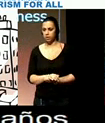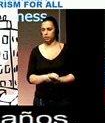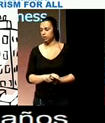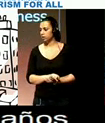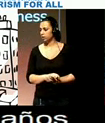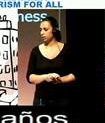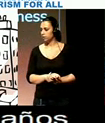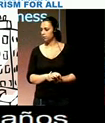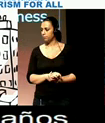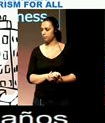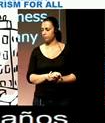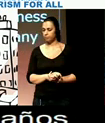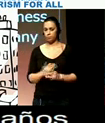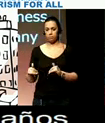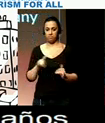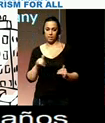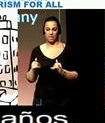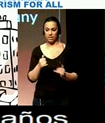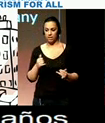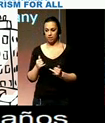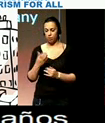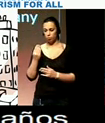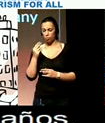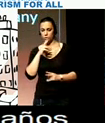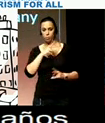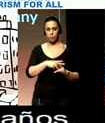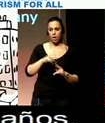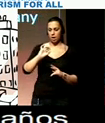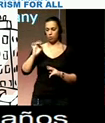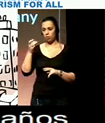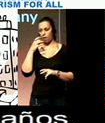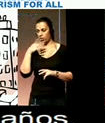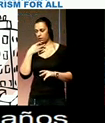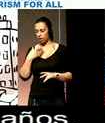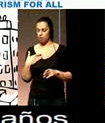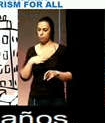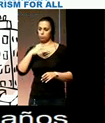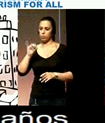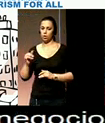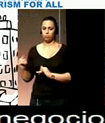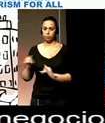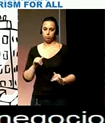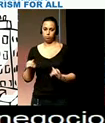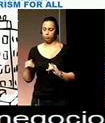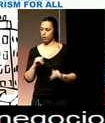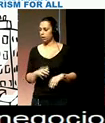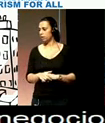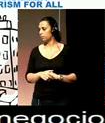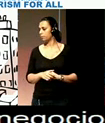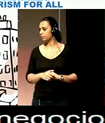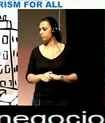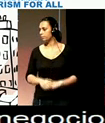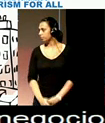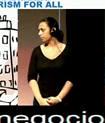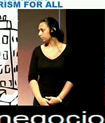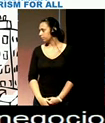way. 2 buses reach only to the edge of the walking route, and horse-drawn carriages are available for tourists to